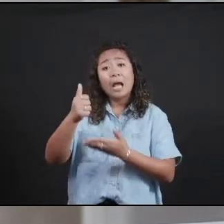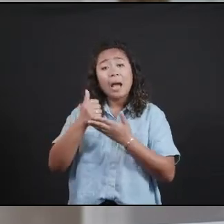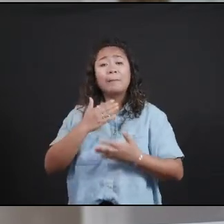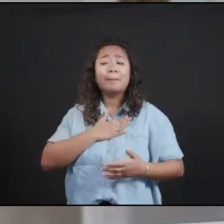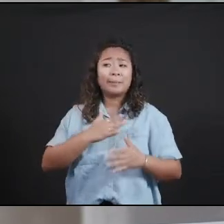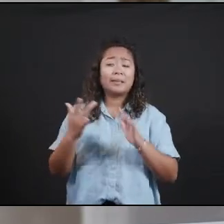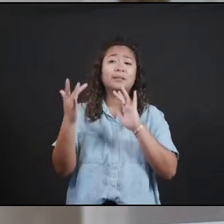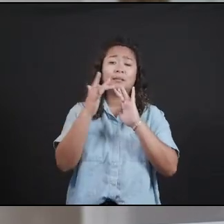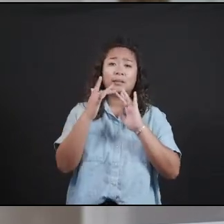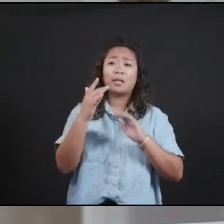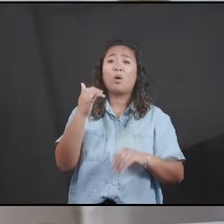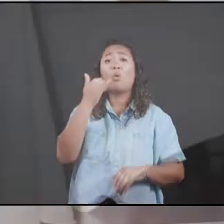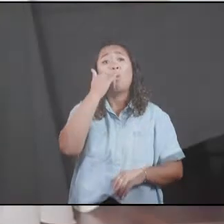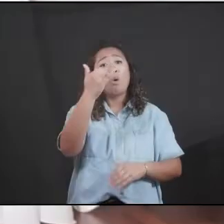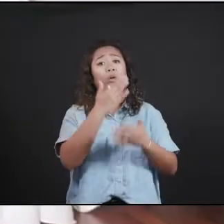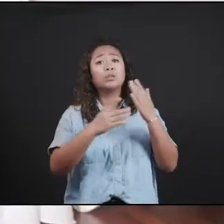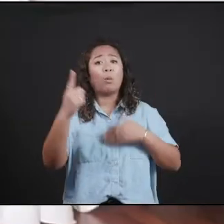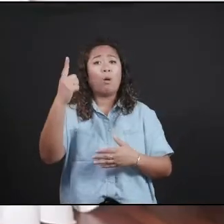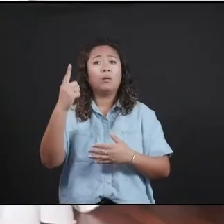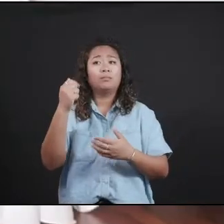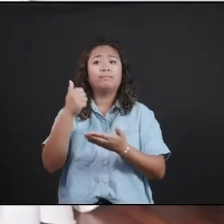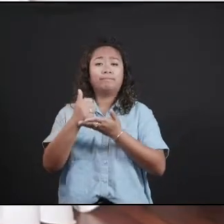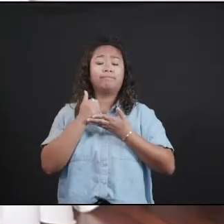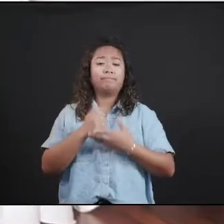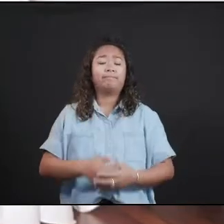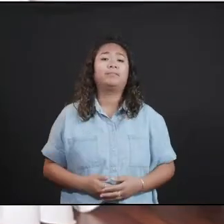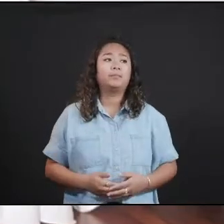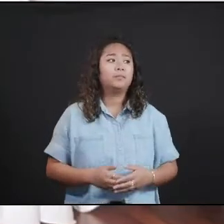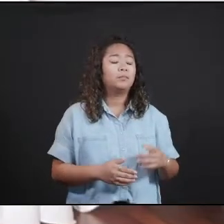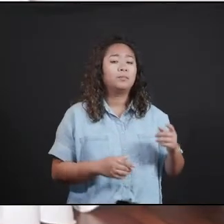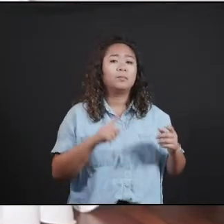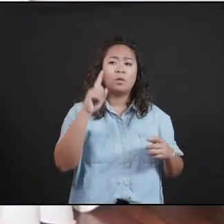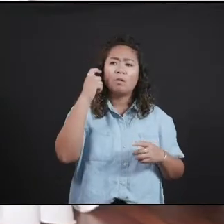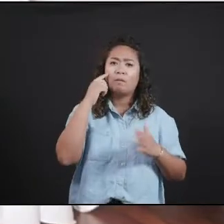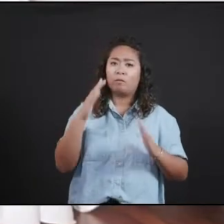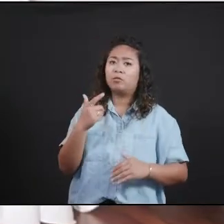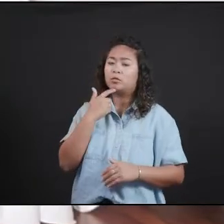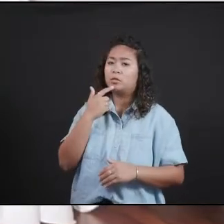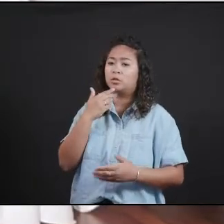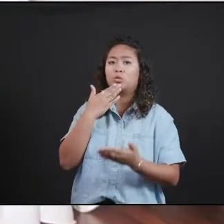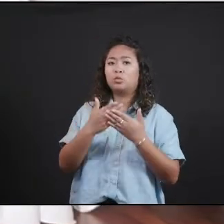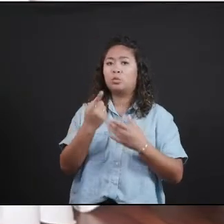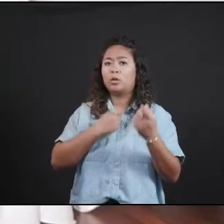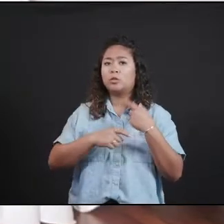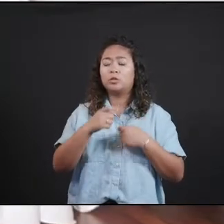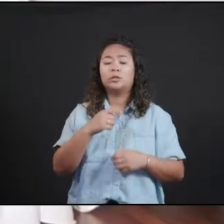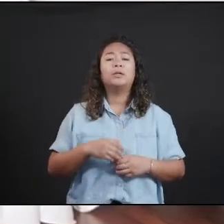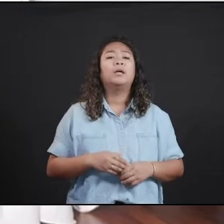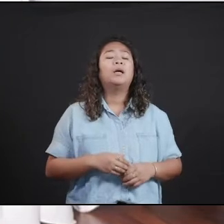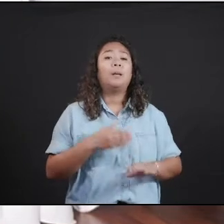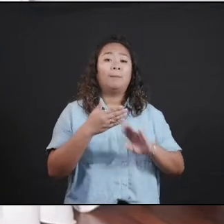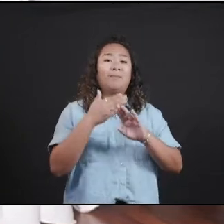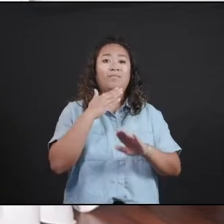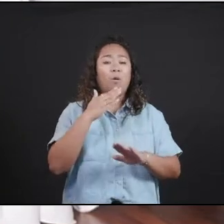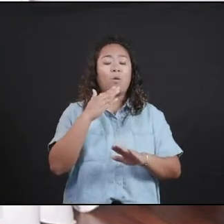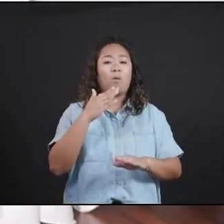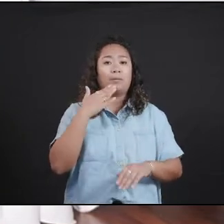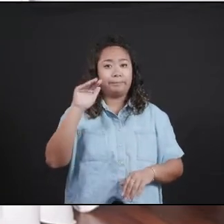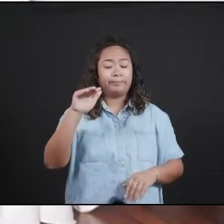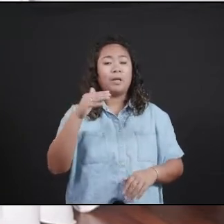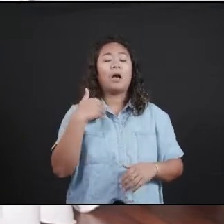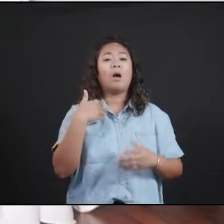Health St. Croix or St. Thomas to get some more information. Agencies, we've had companies who have called us. We